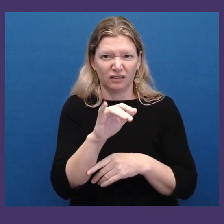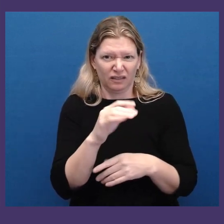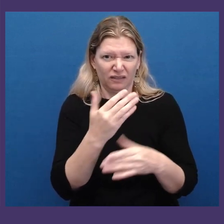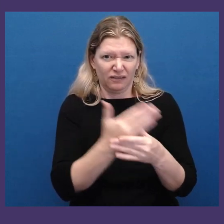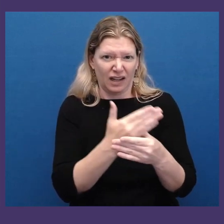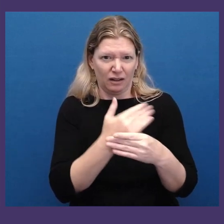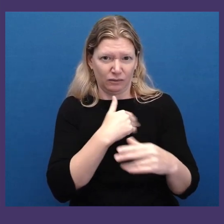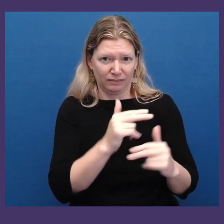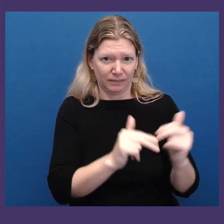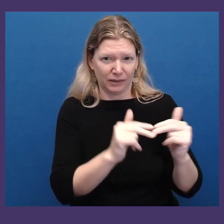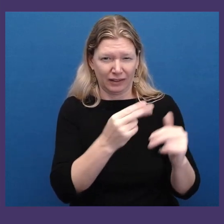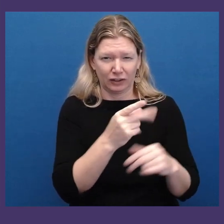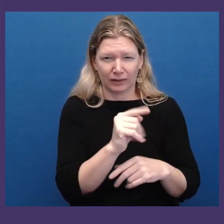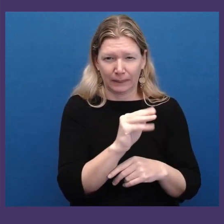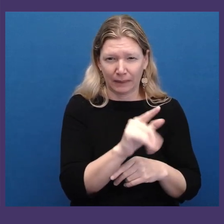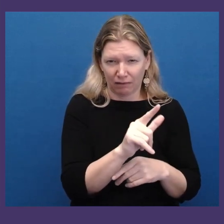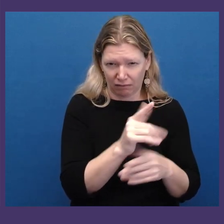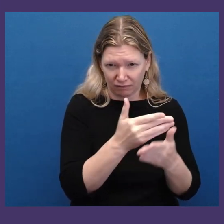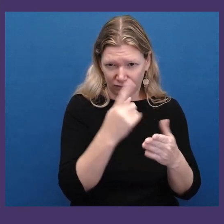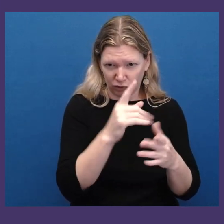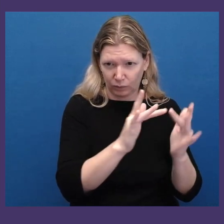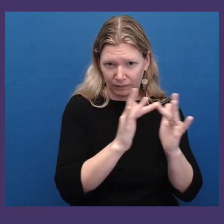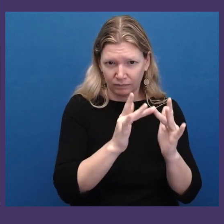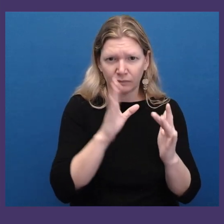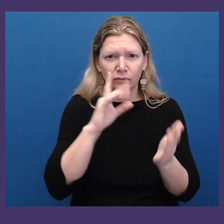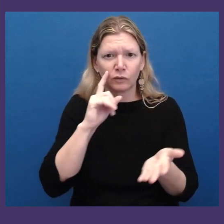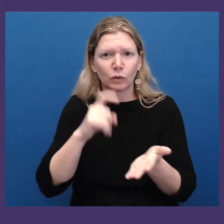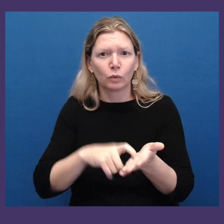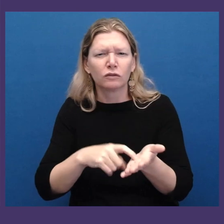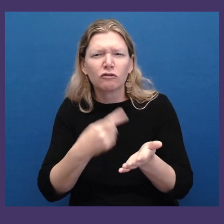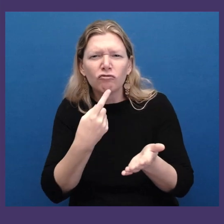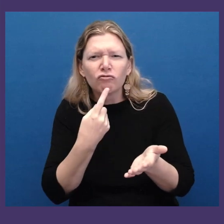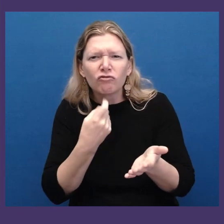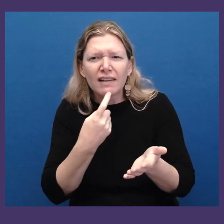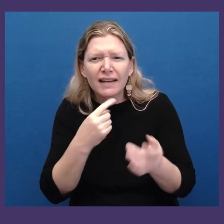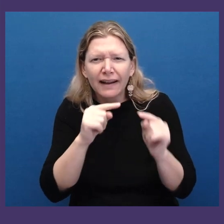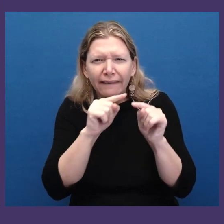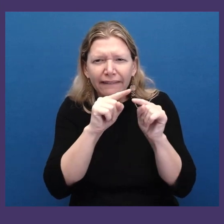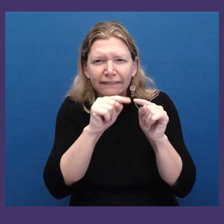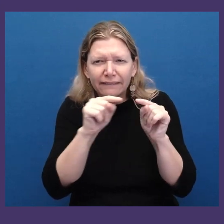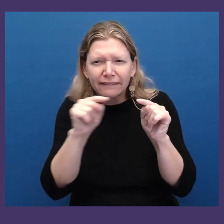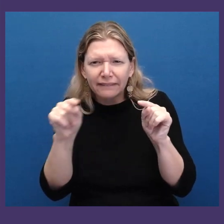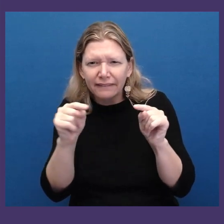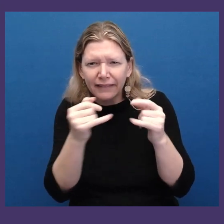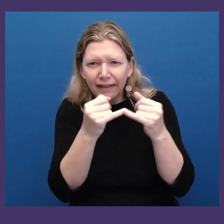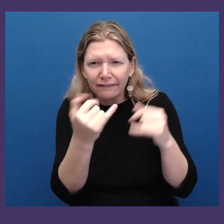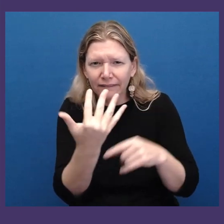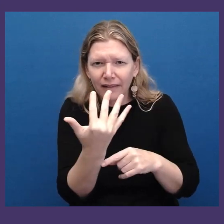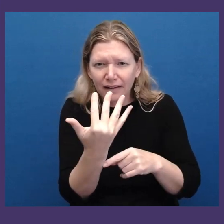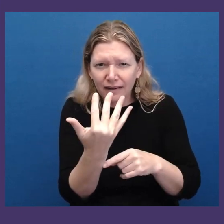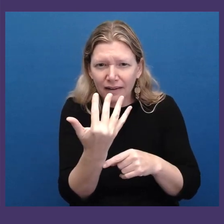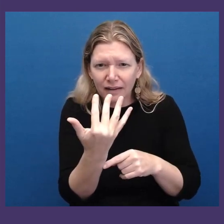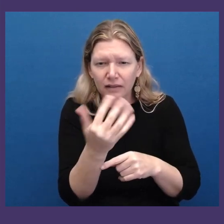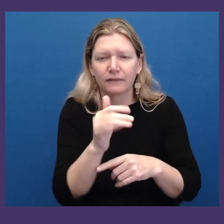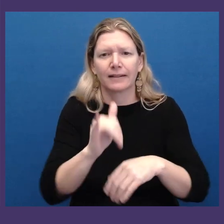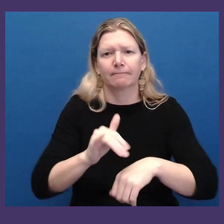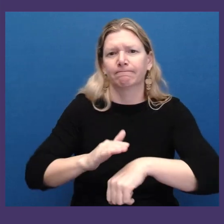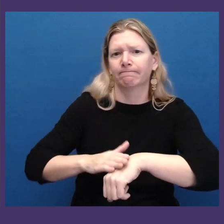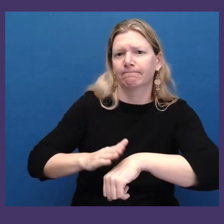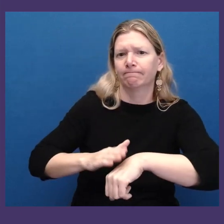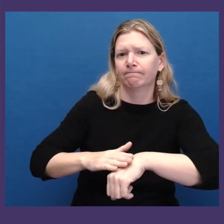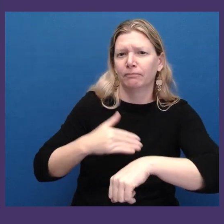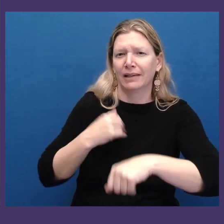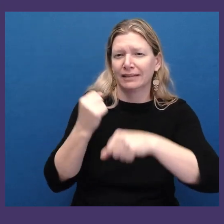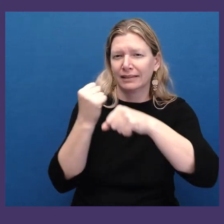going to notice that there is a red squiggle right on line 5. So this is a sign that my static analysis tools have identified